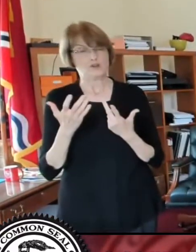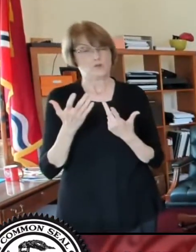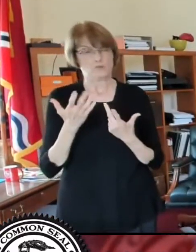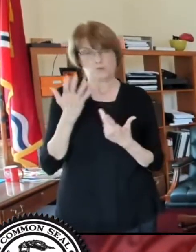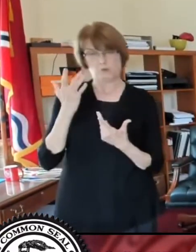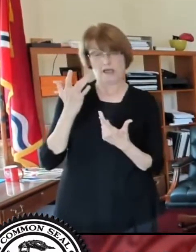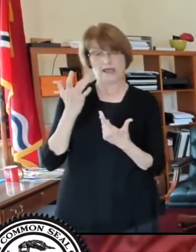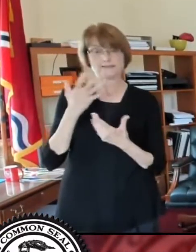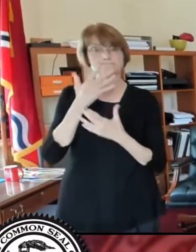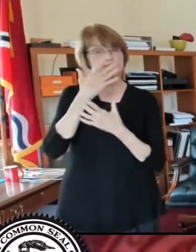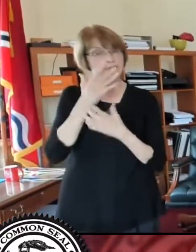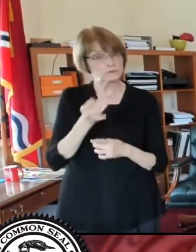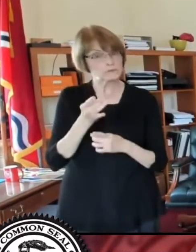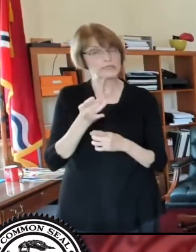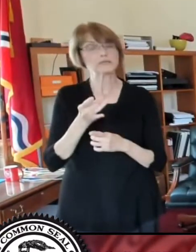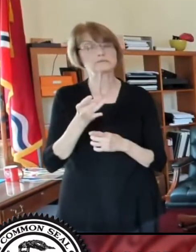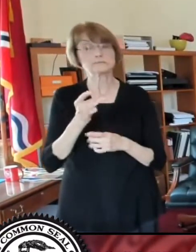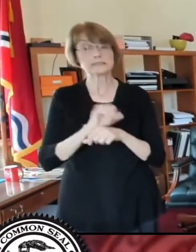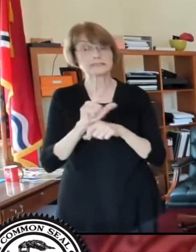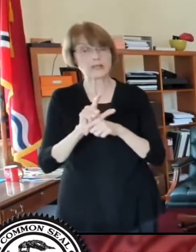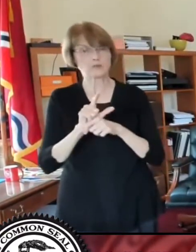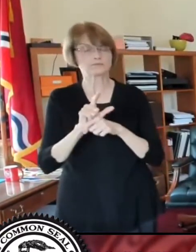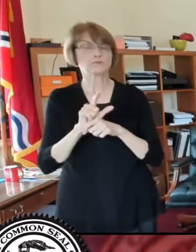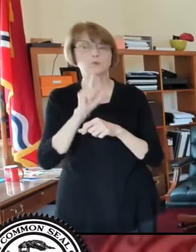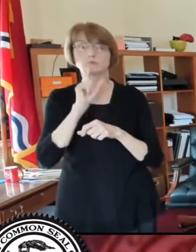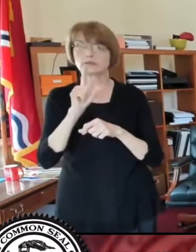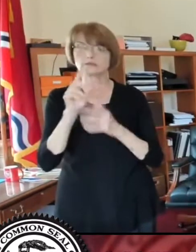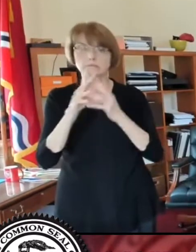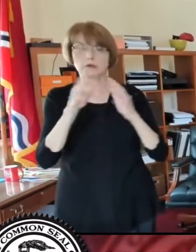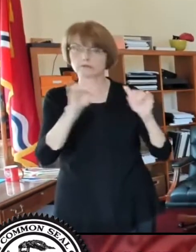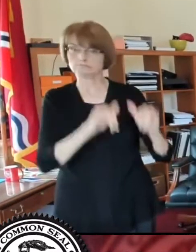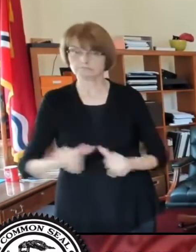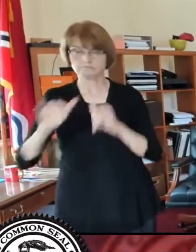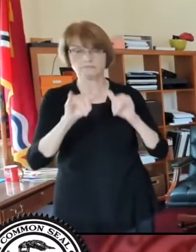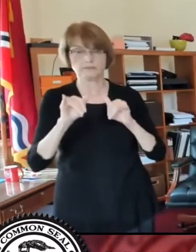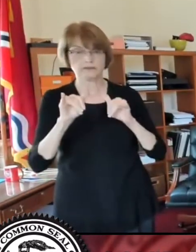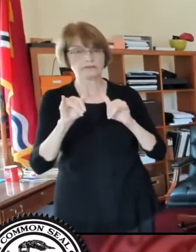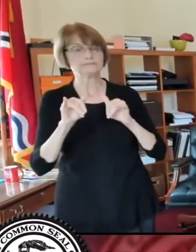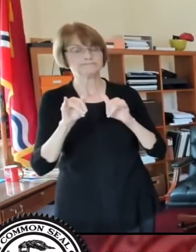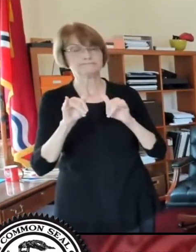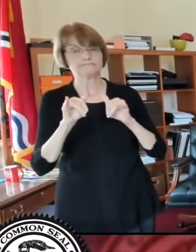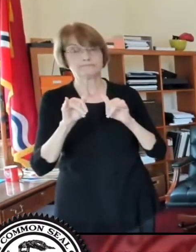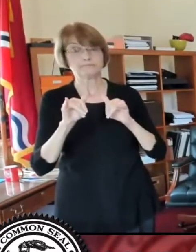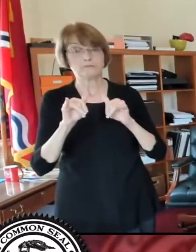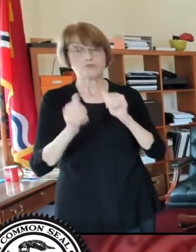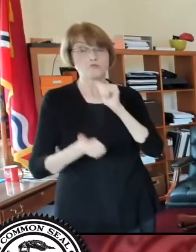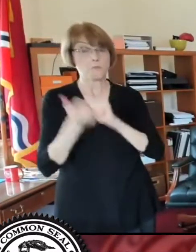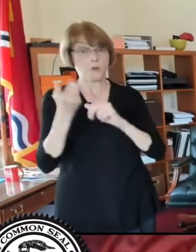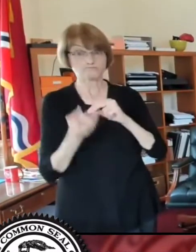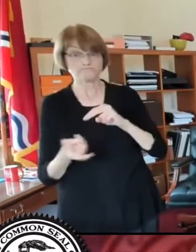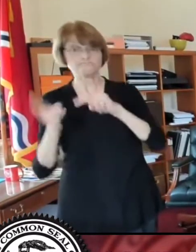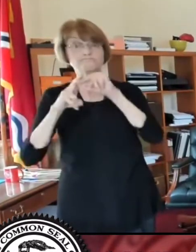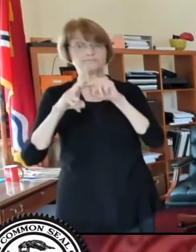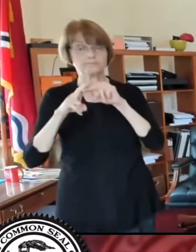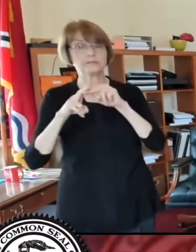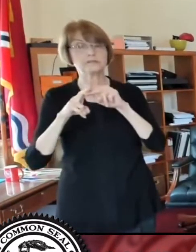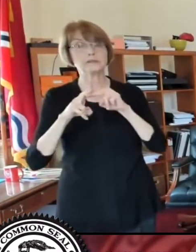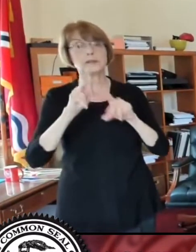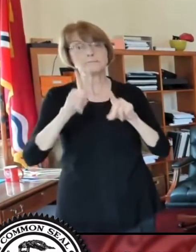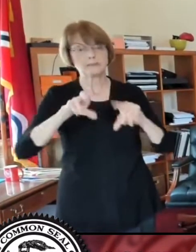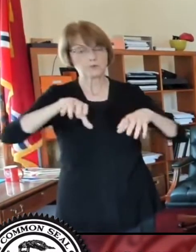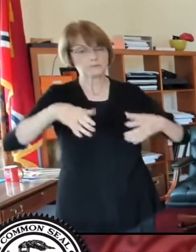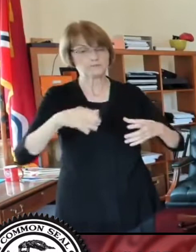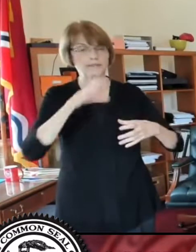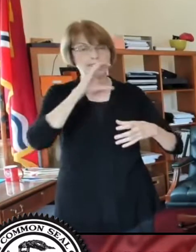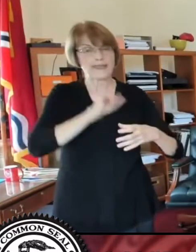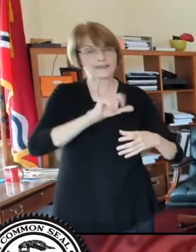that. In St. Louis, like across the country, the highest increases are among people that are in their 20s